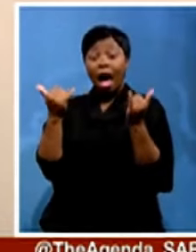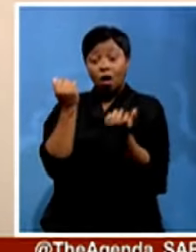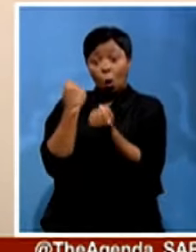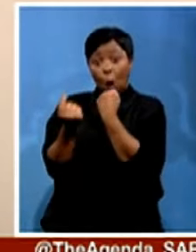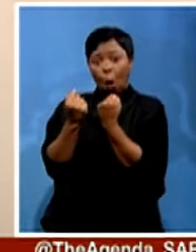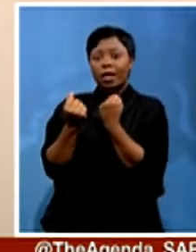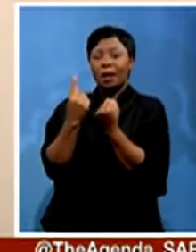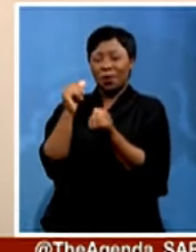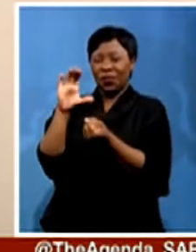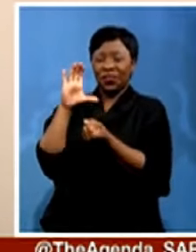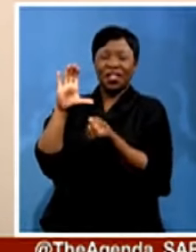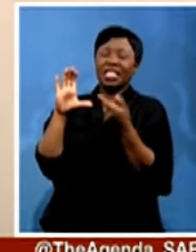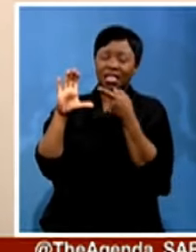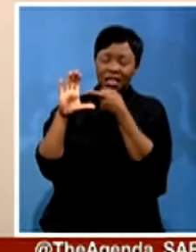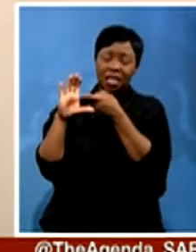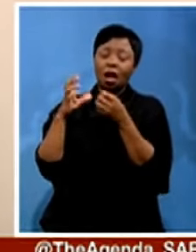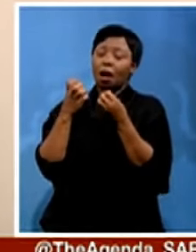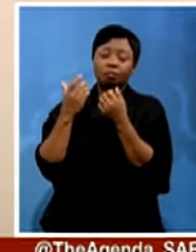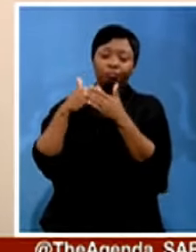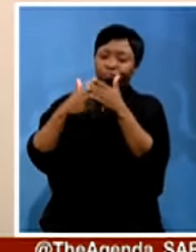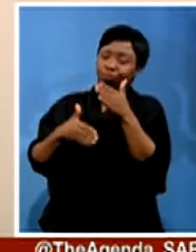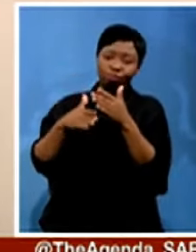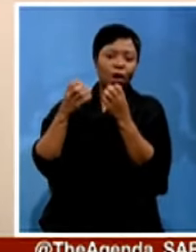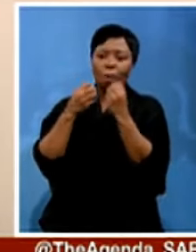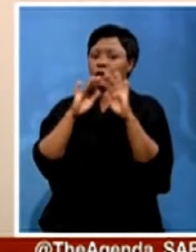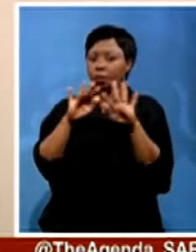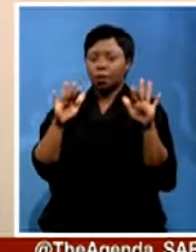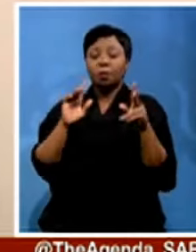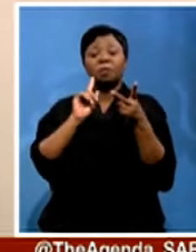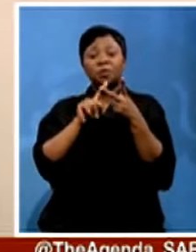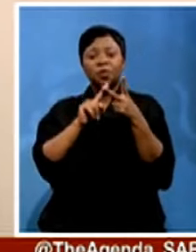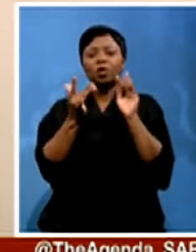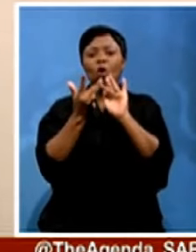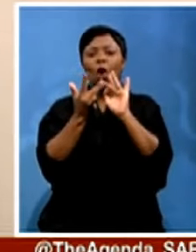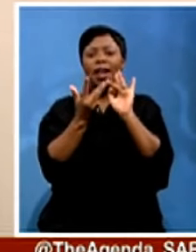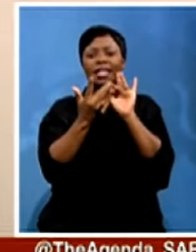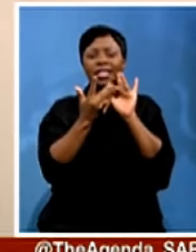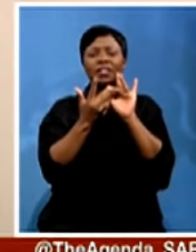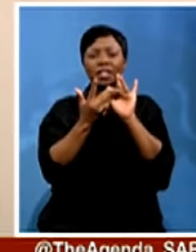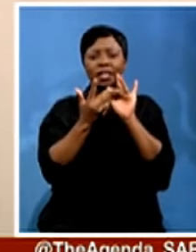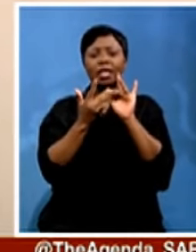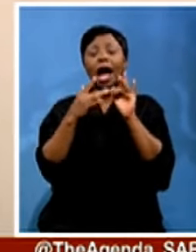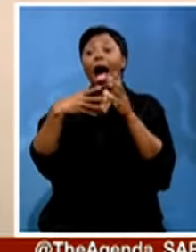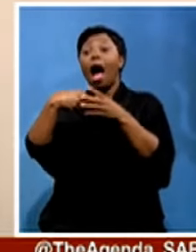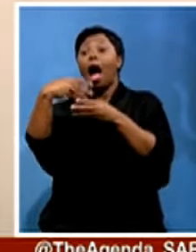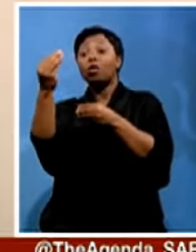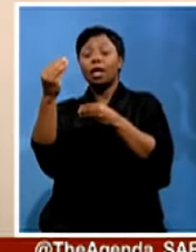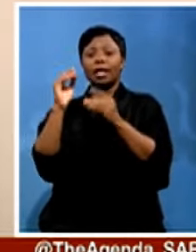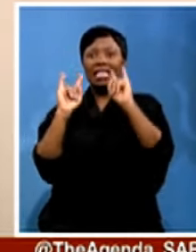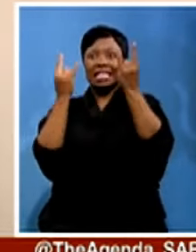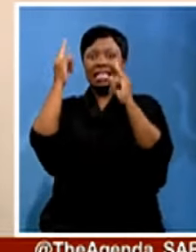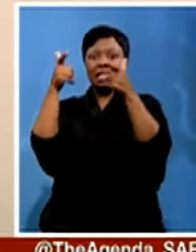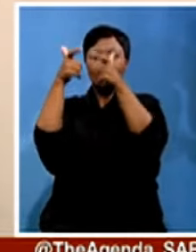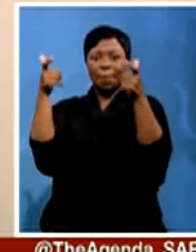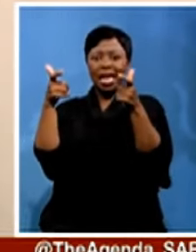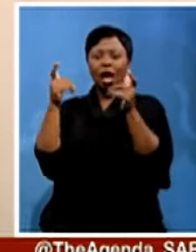people. There's also the issue of connectivity. If you go outside the big cities, connectivity is an issue. And